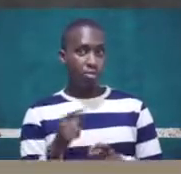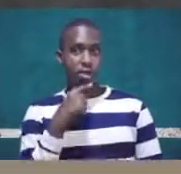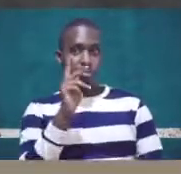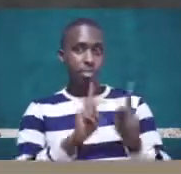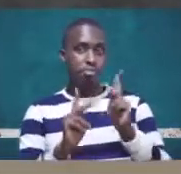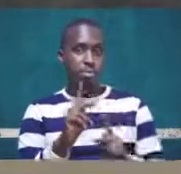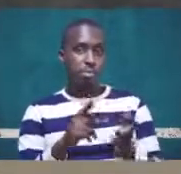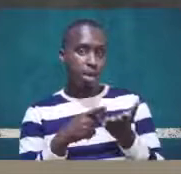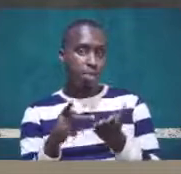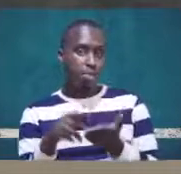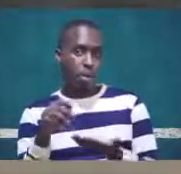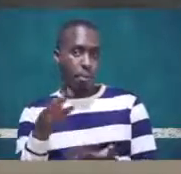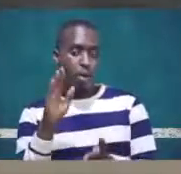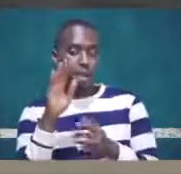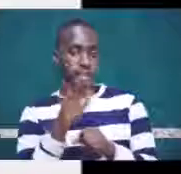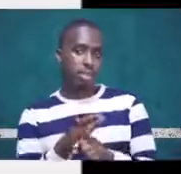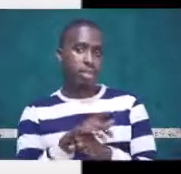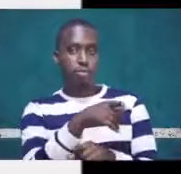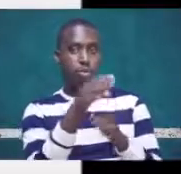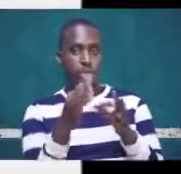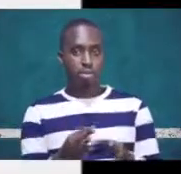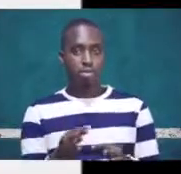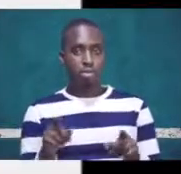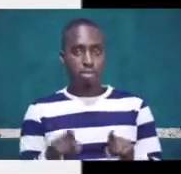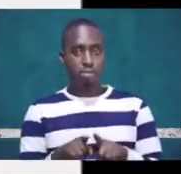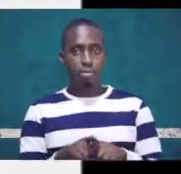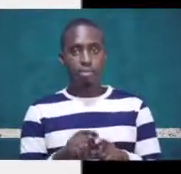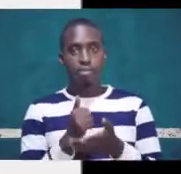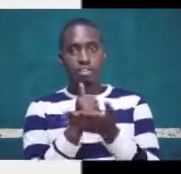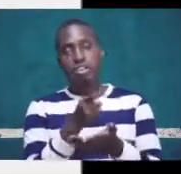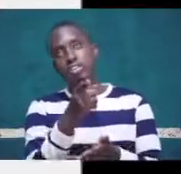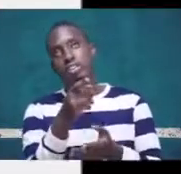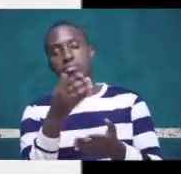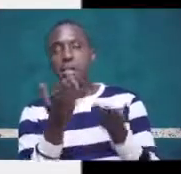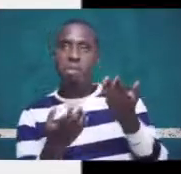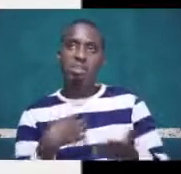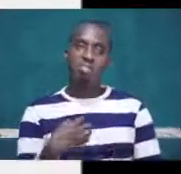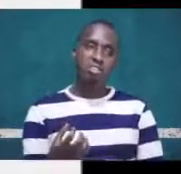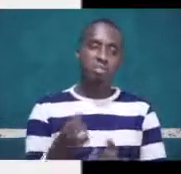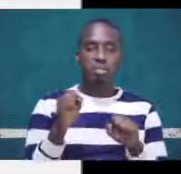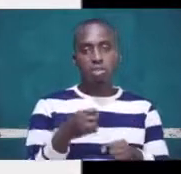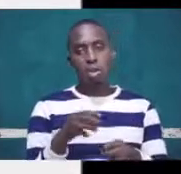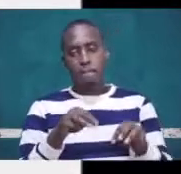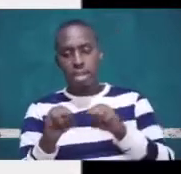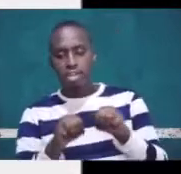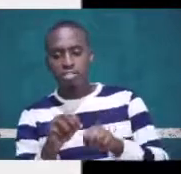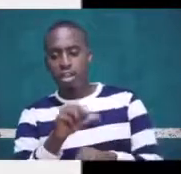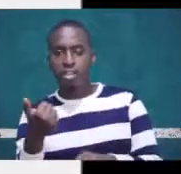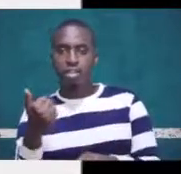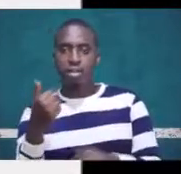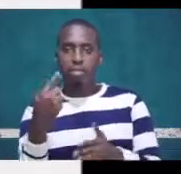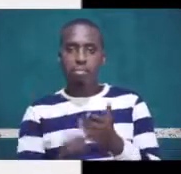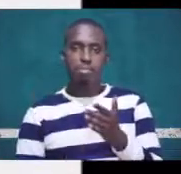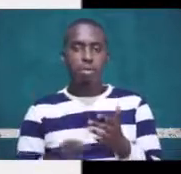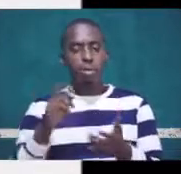people will buy more of those goods to emphasize or to show off that maybe they are rich, they can manage what other people have